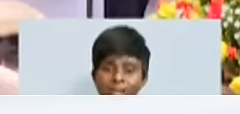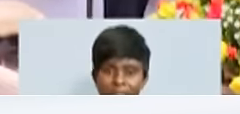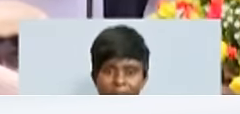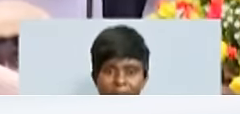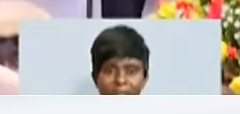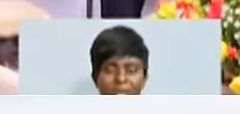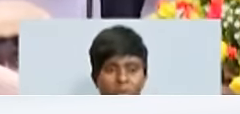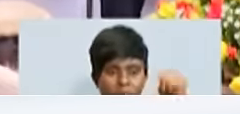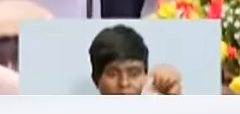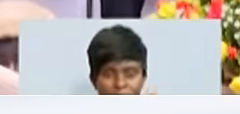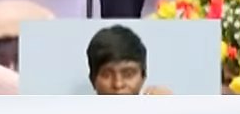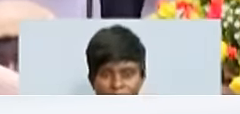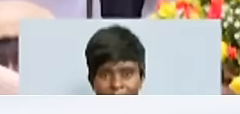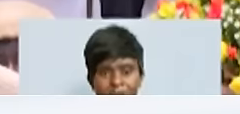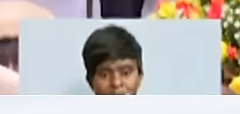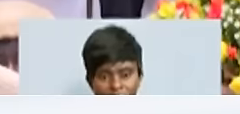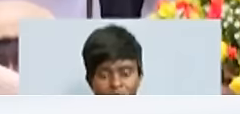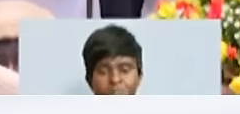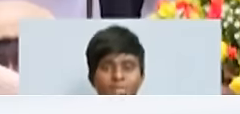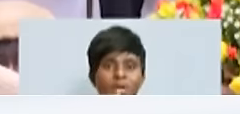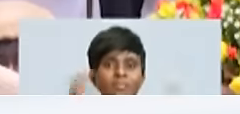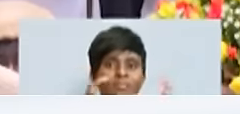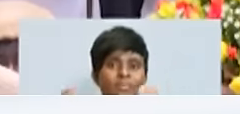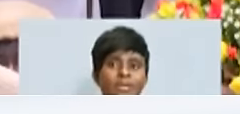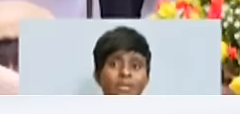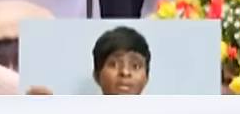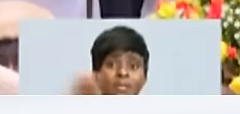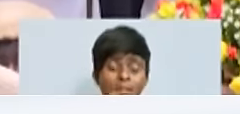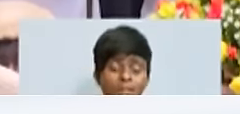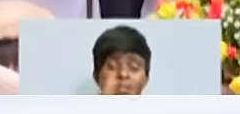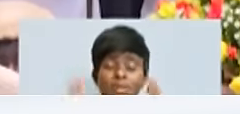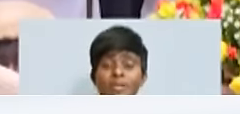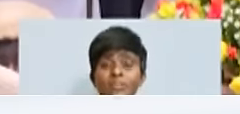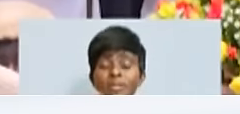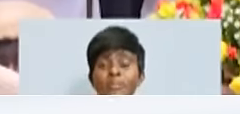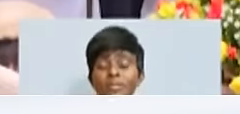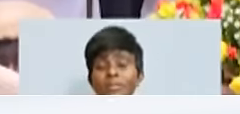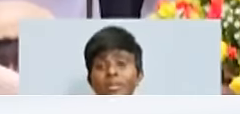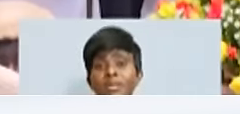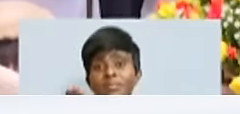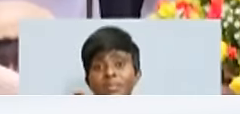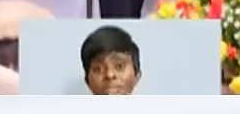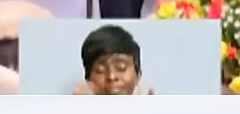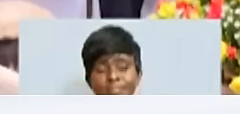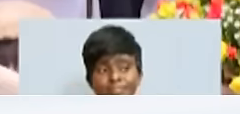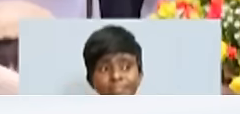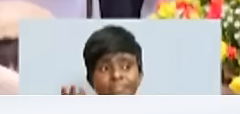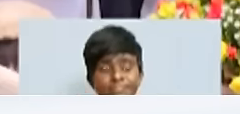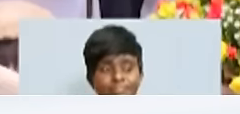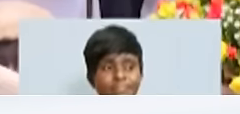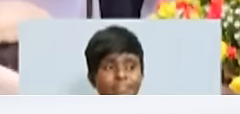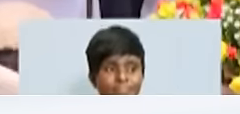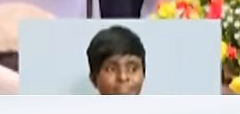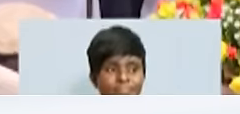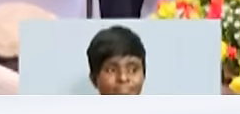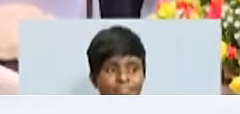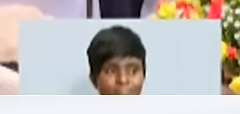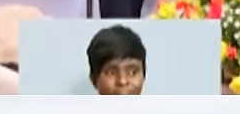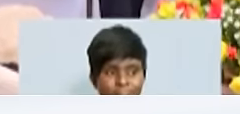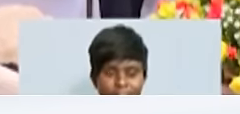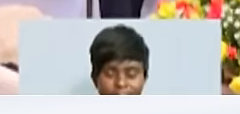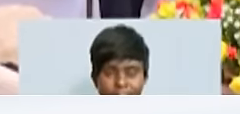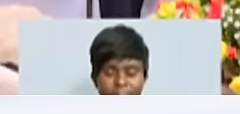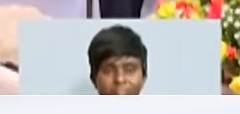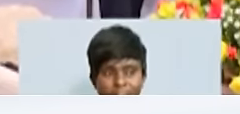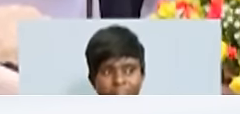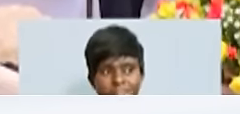Quantum, based on the farming communities in there. Very important. Very important. And there